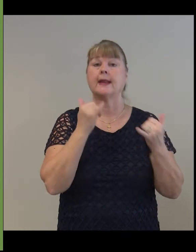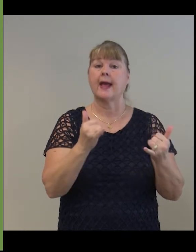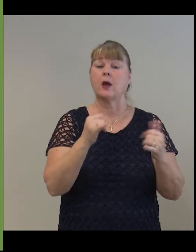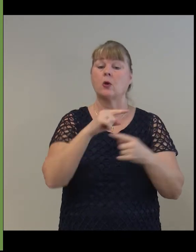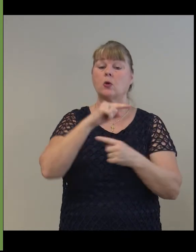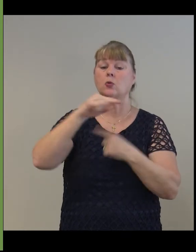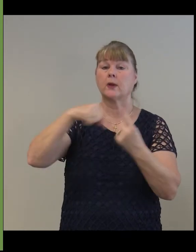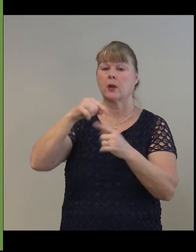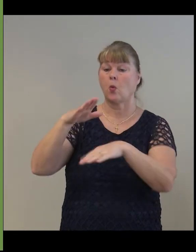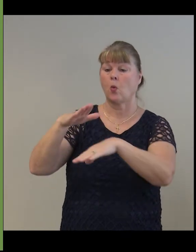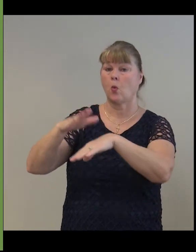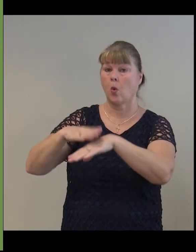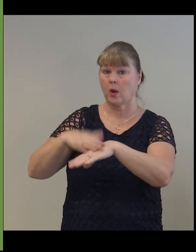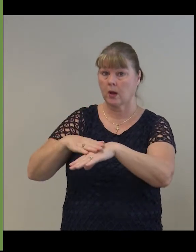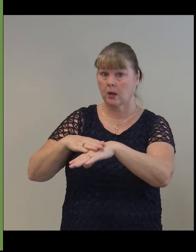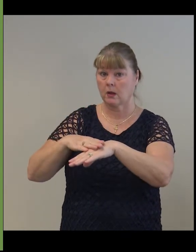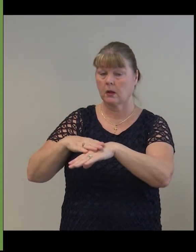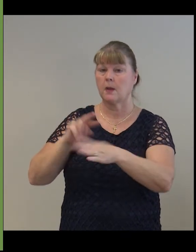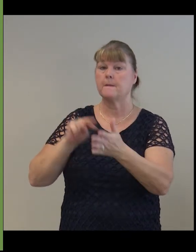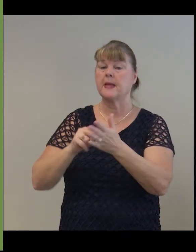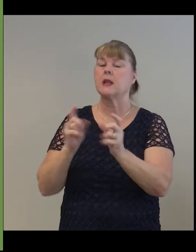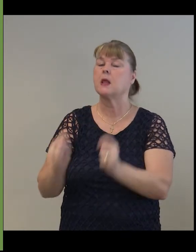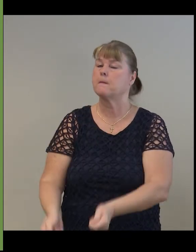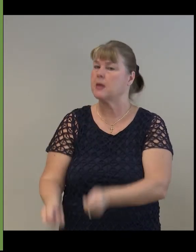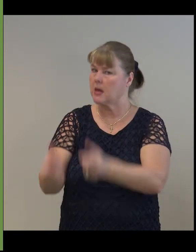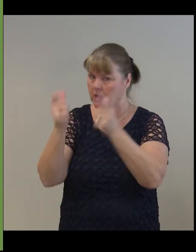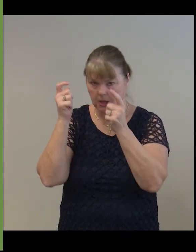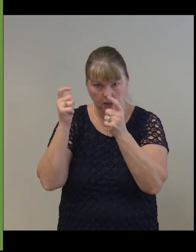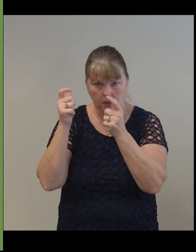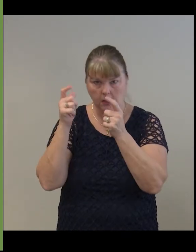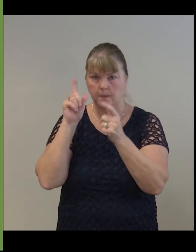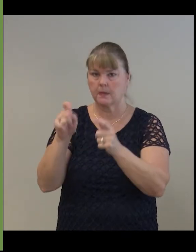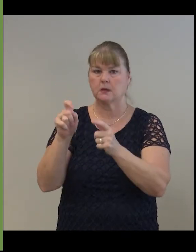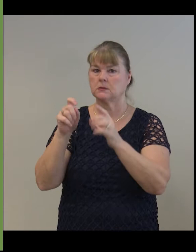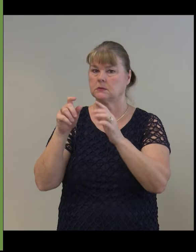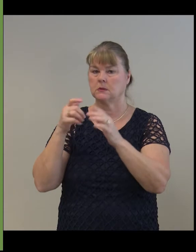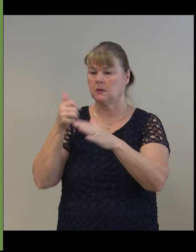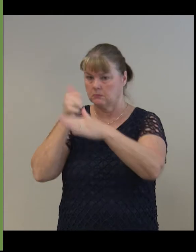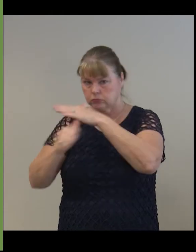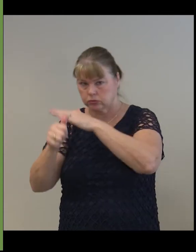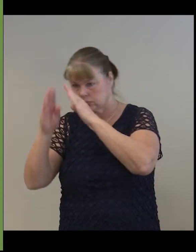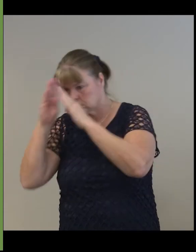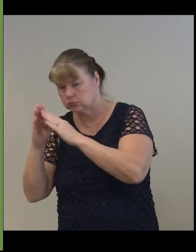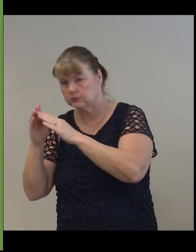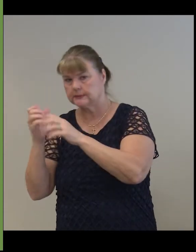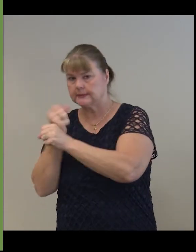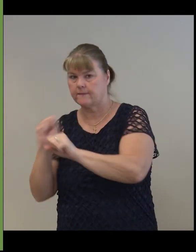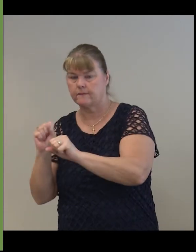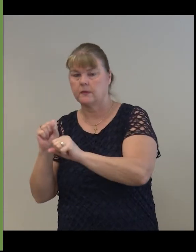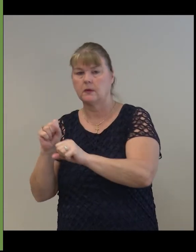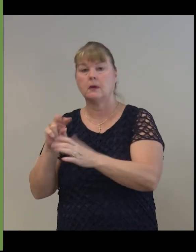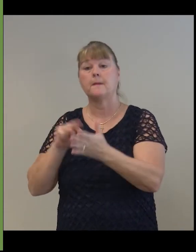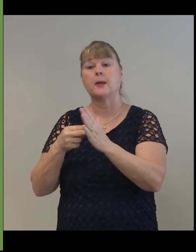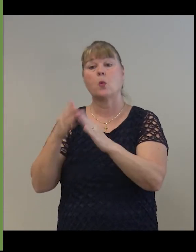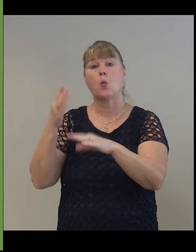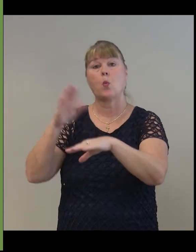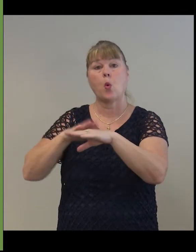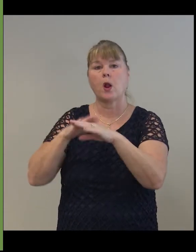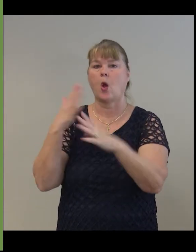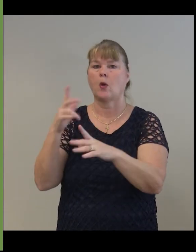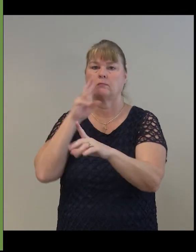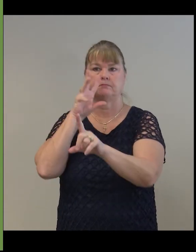take shelter. So a tornado warning means that a tornado has been sighted or indicated by radar, and there is